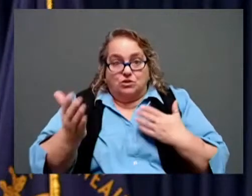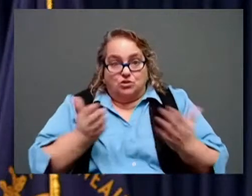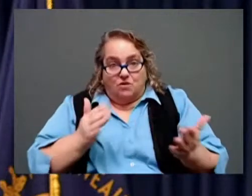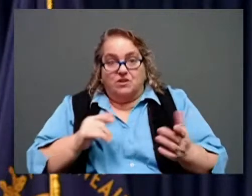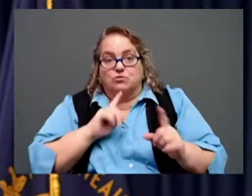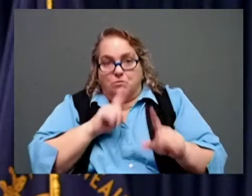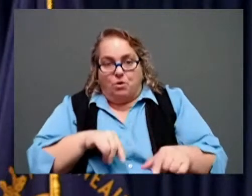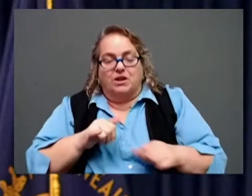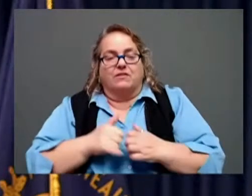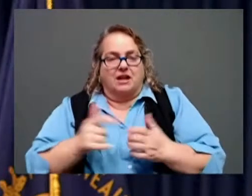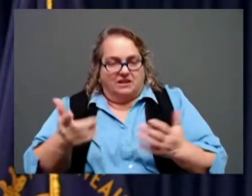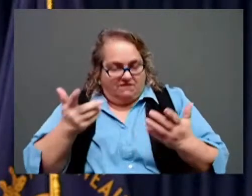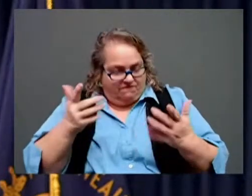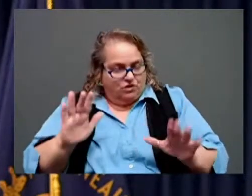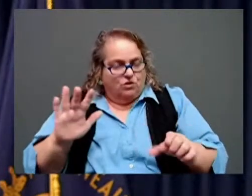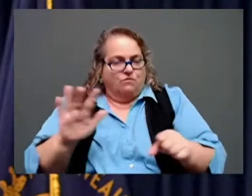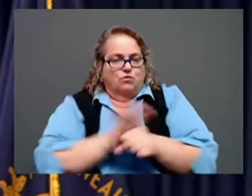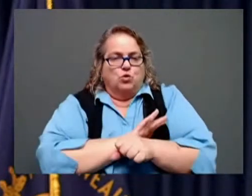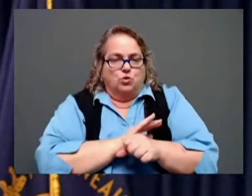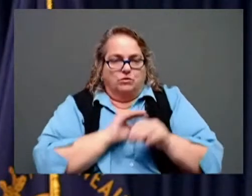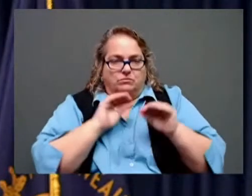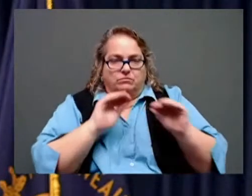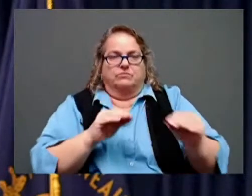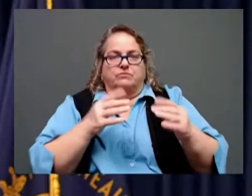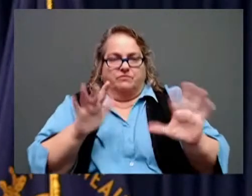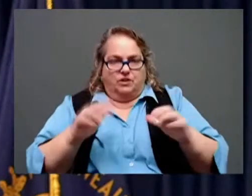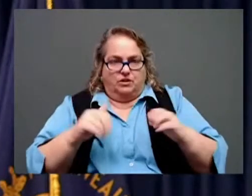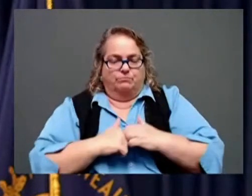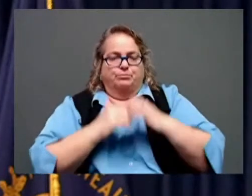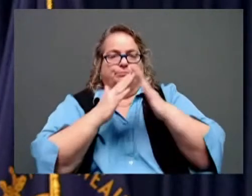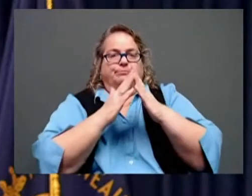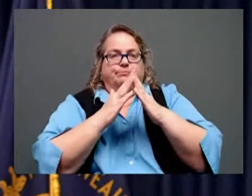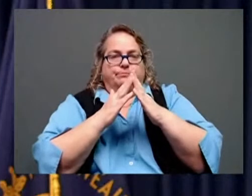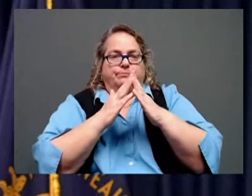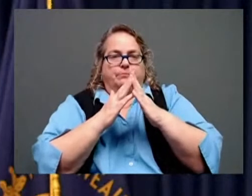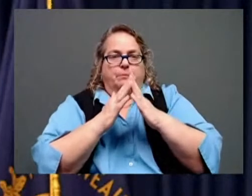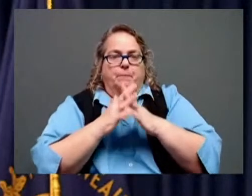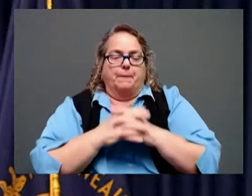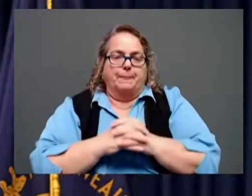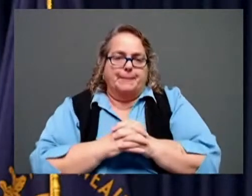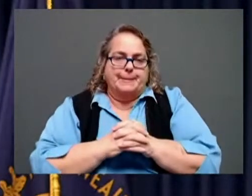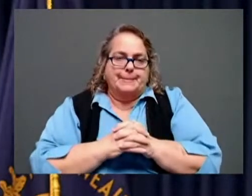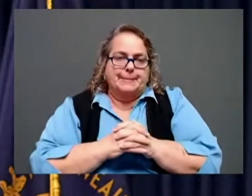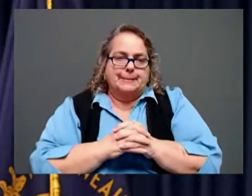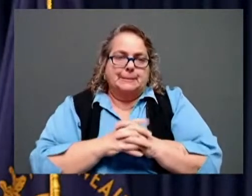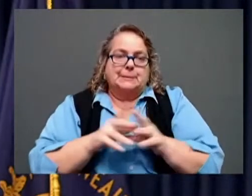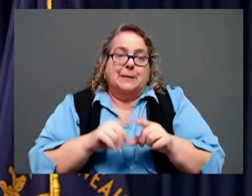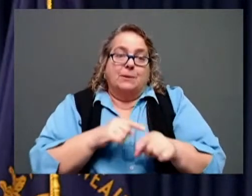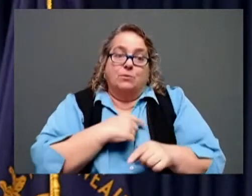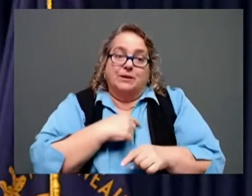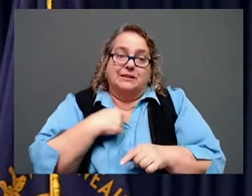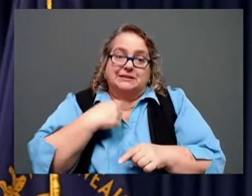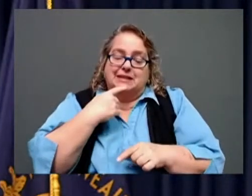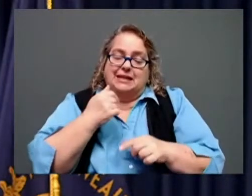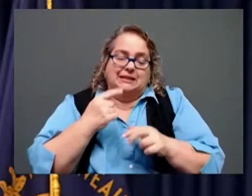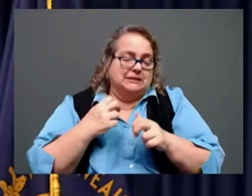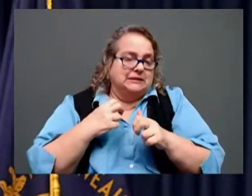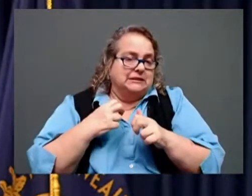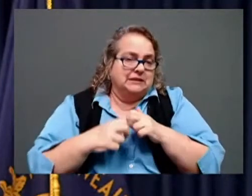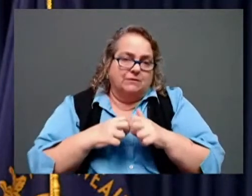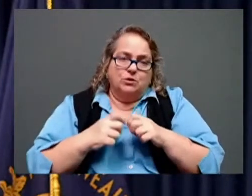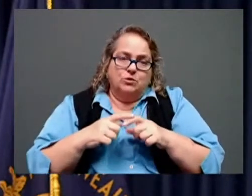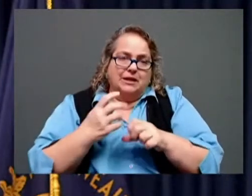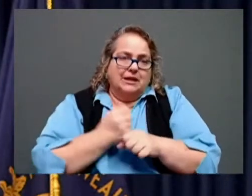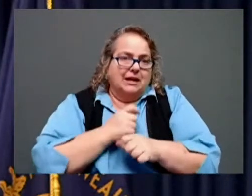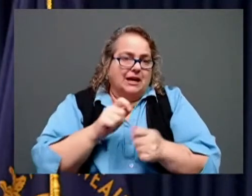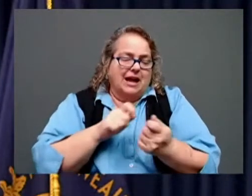completely restored. Those are really good things. Like we said, very difficult to get a accurate count